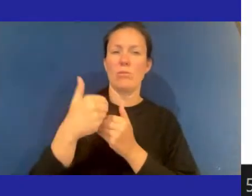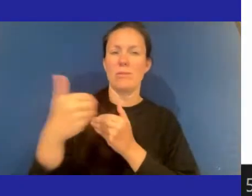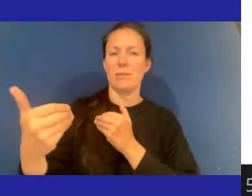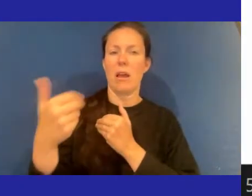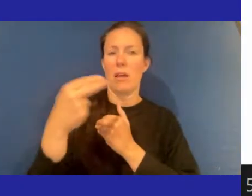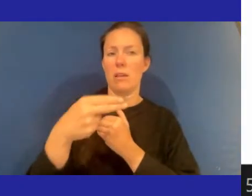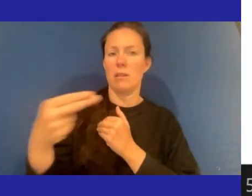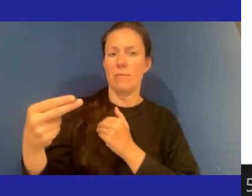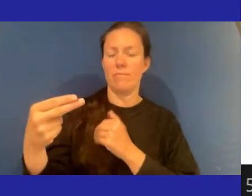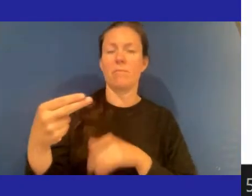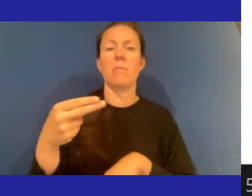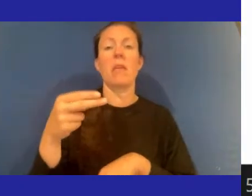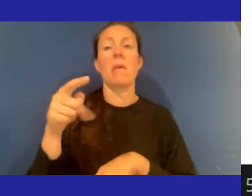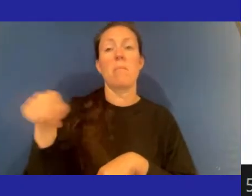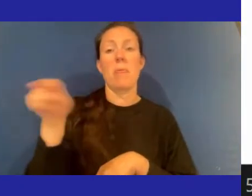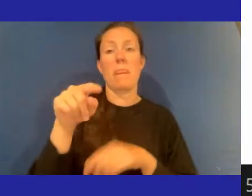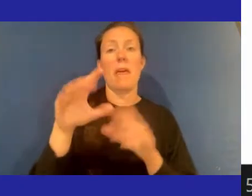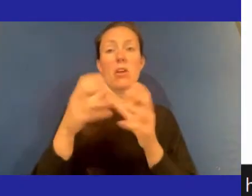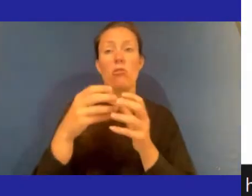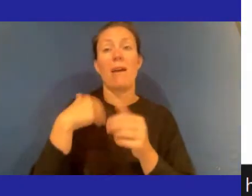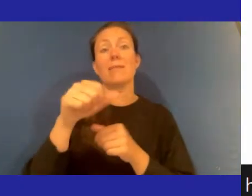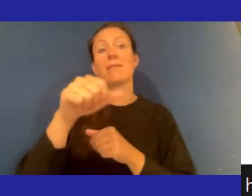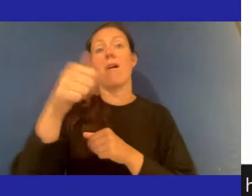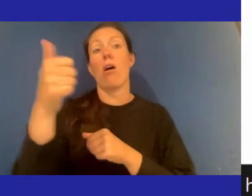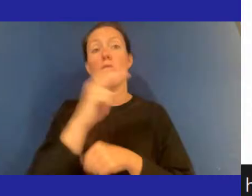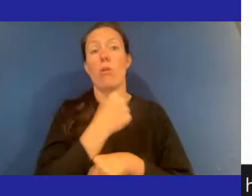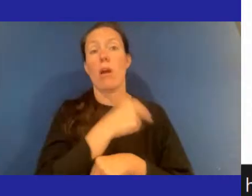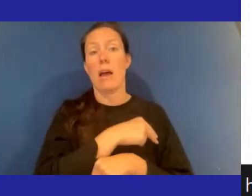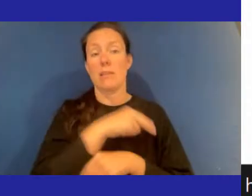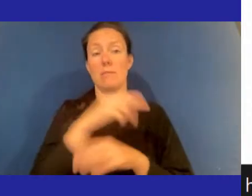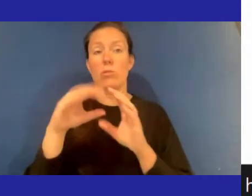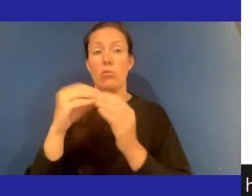hospitals that has other hospital organizations. There's also